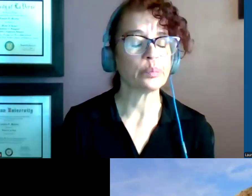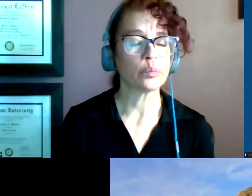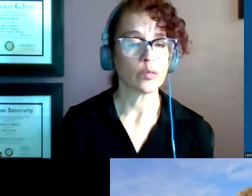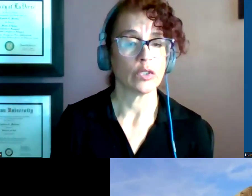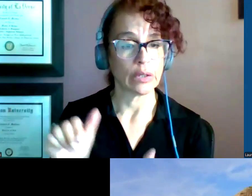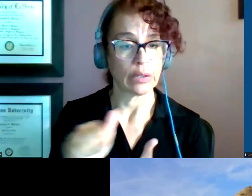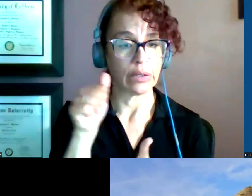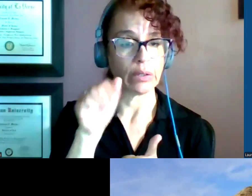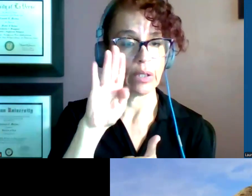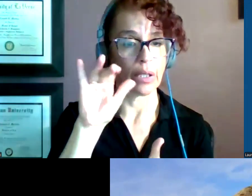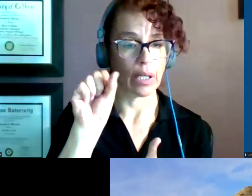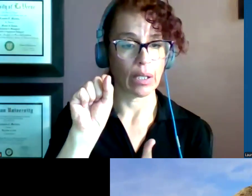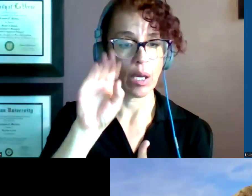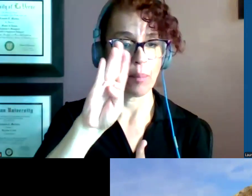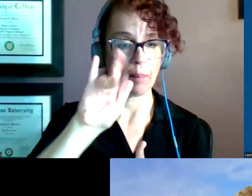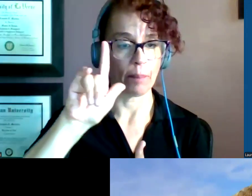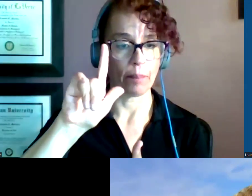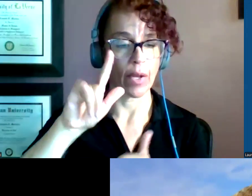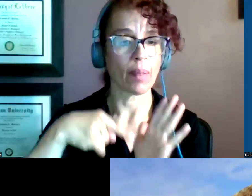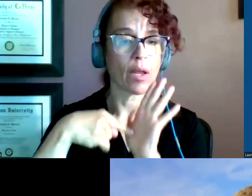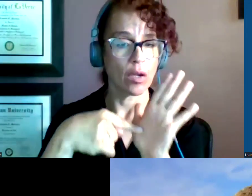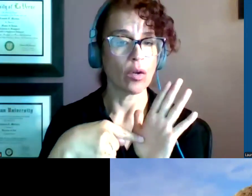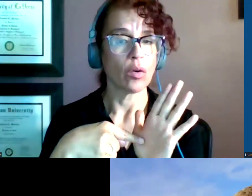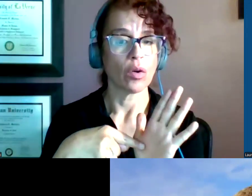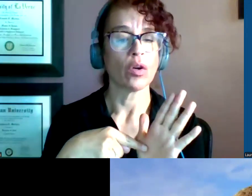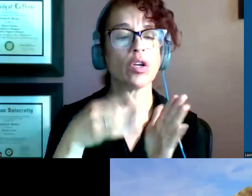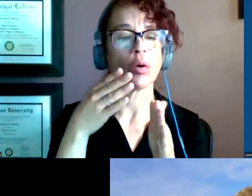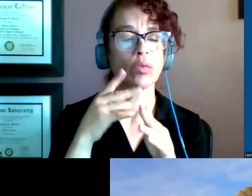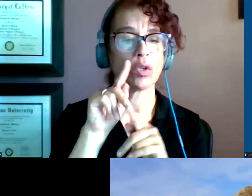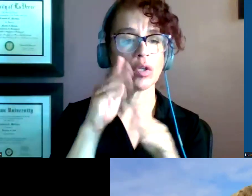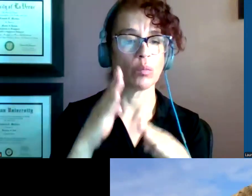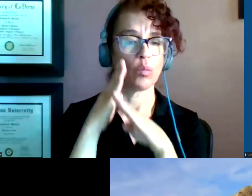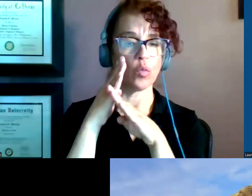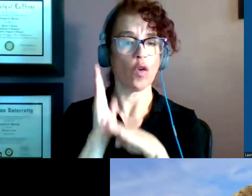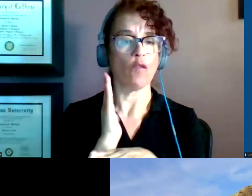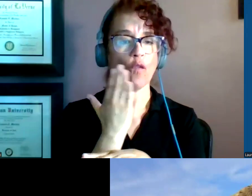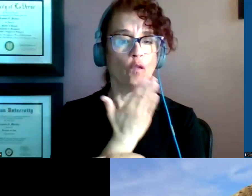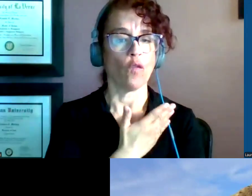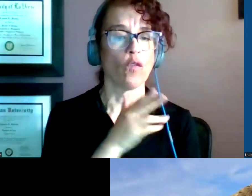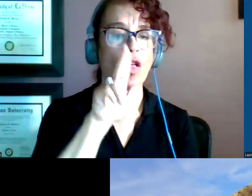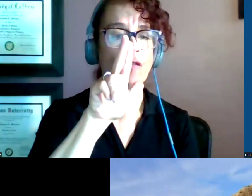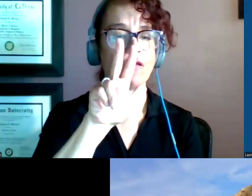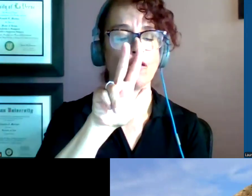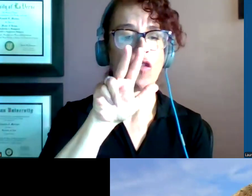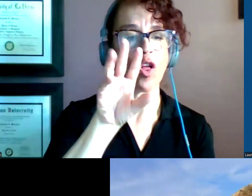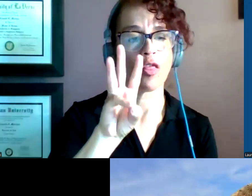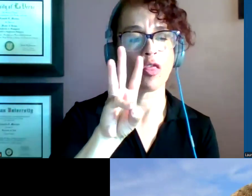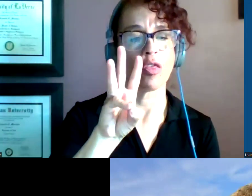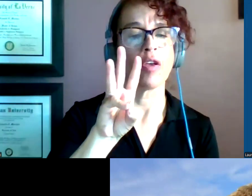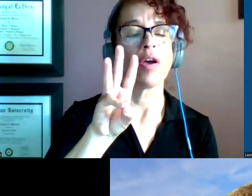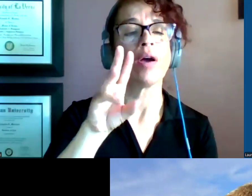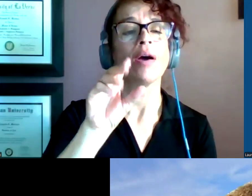other bill we wanted to mention is about eviction protections. So it's SB 436 by Senator